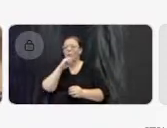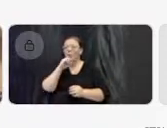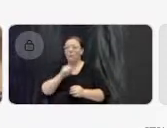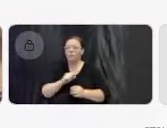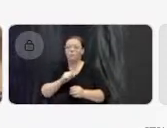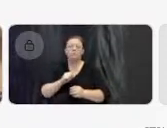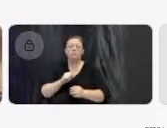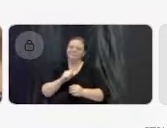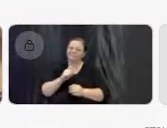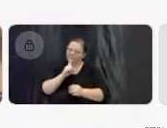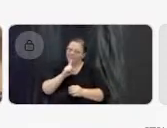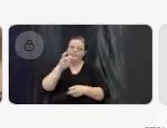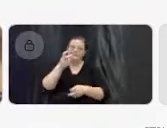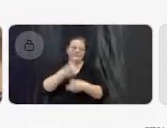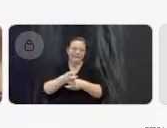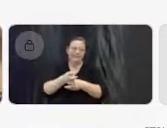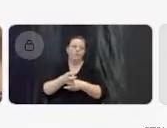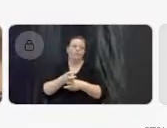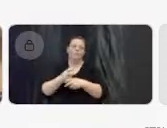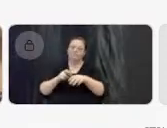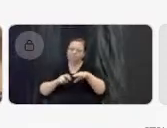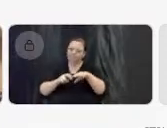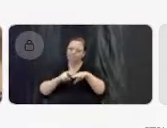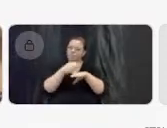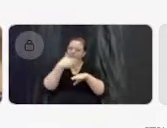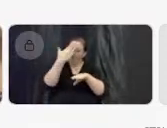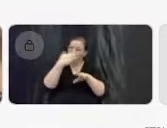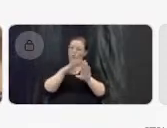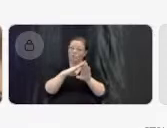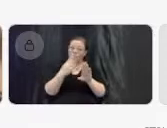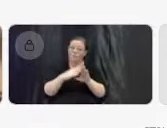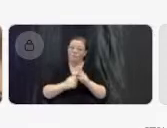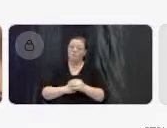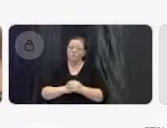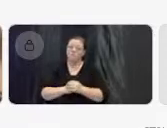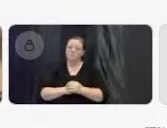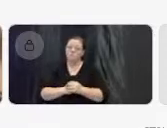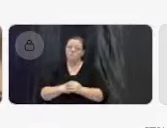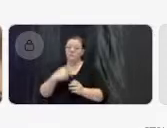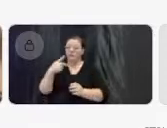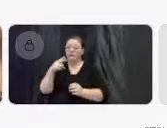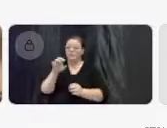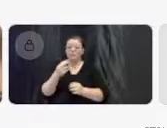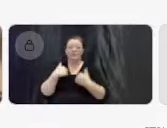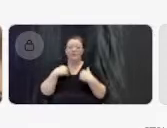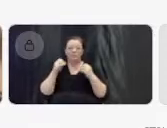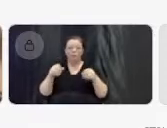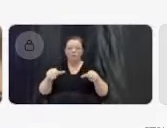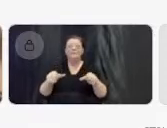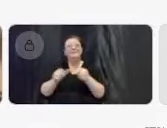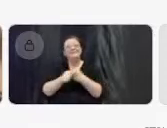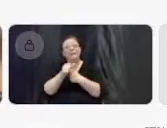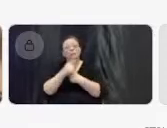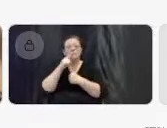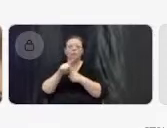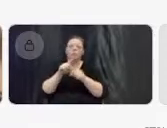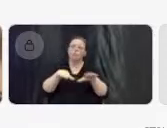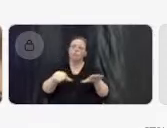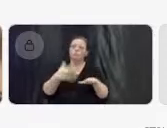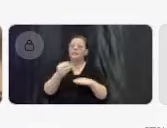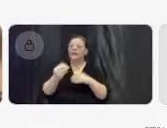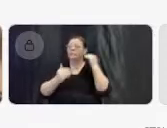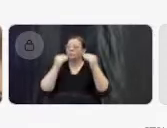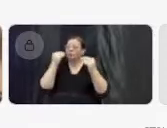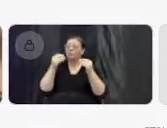elderly, it's very difficult to get up to the front door. The porch has no railings, dangerous for children and adults who